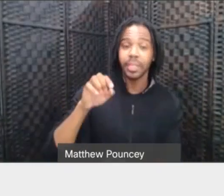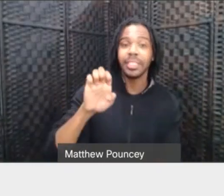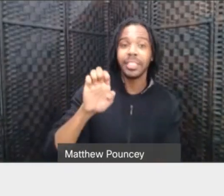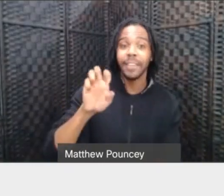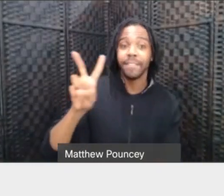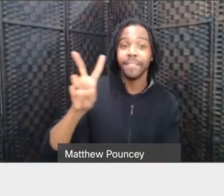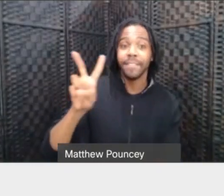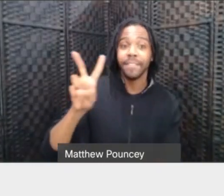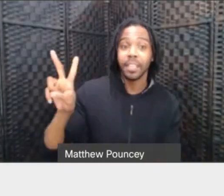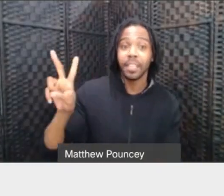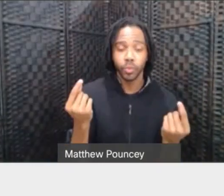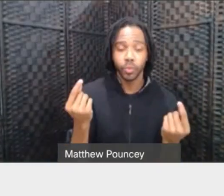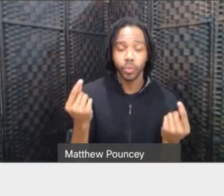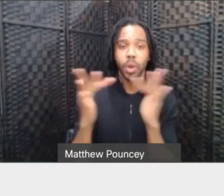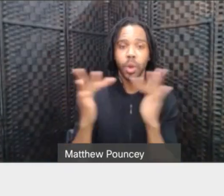contact